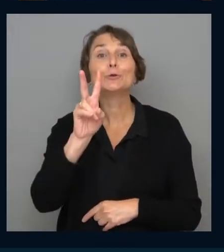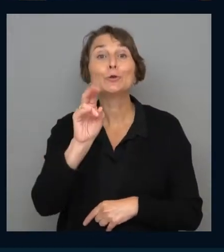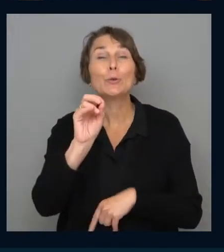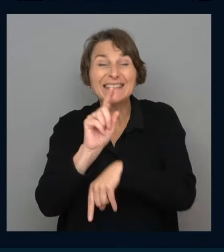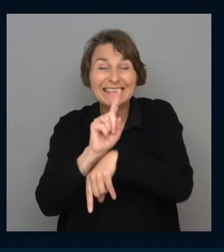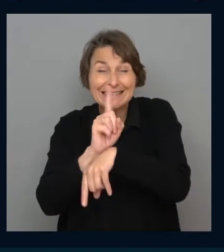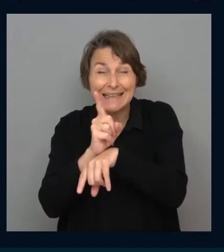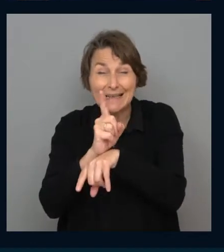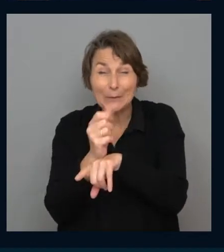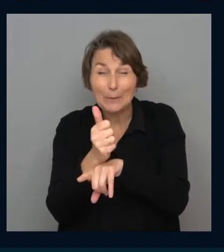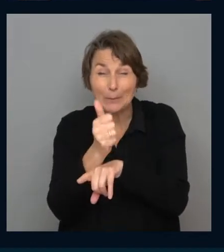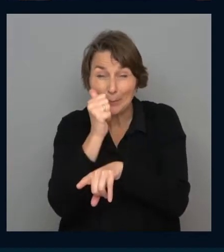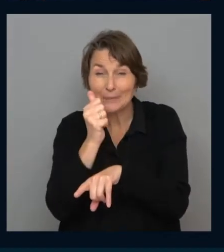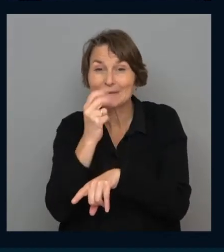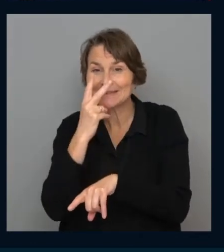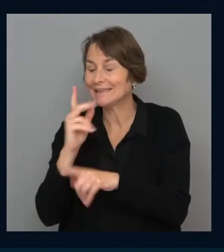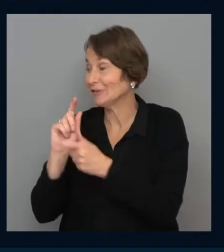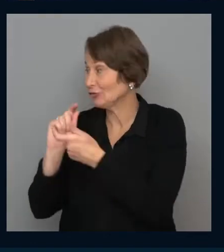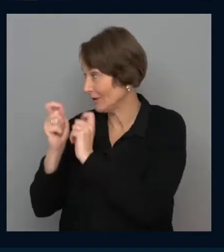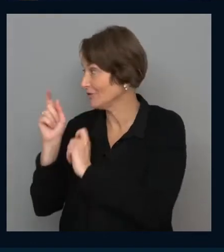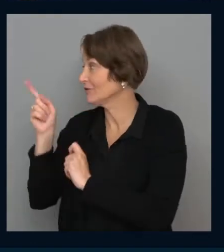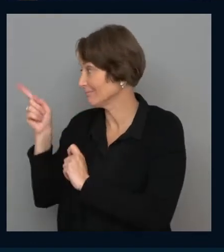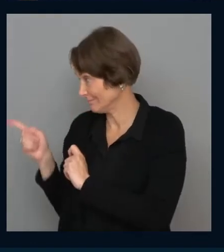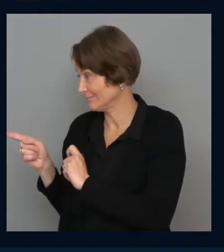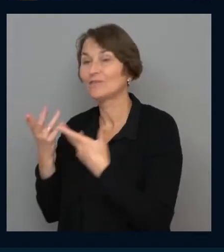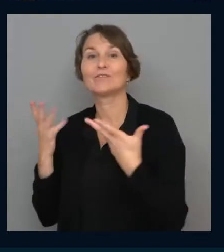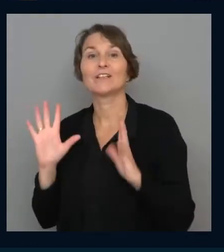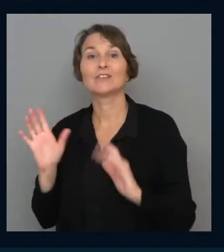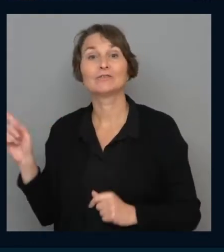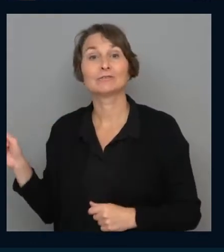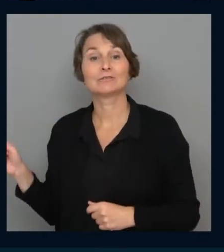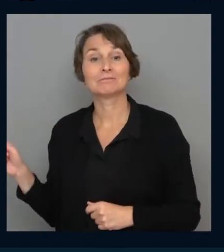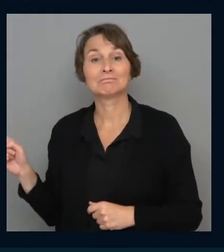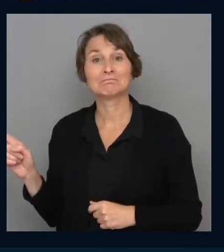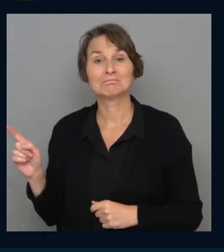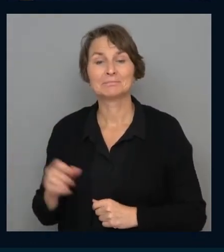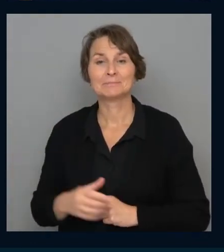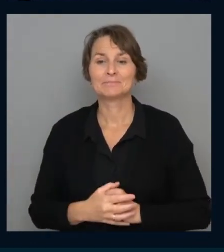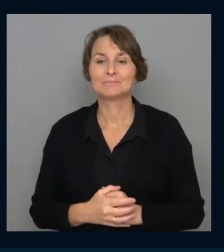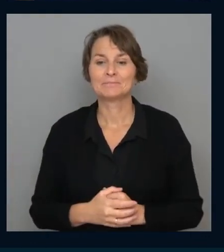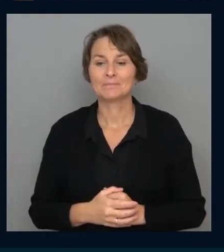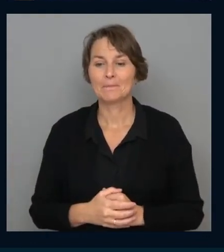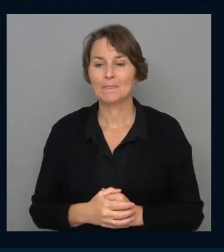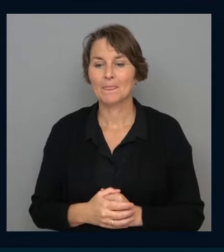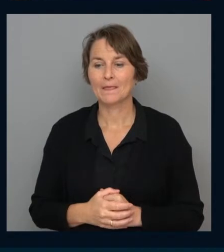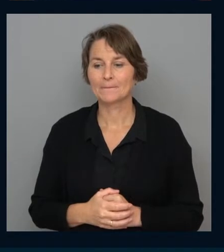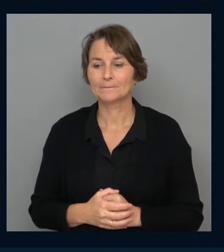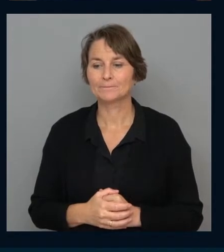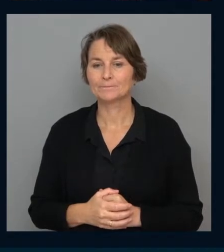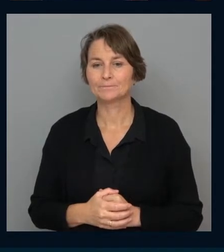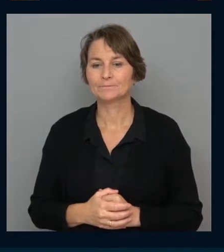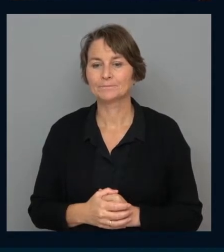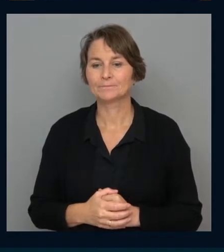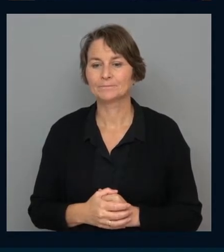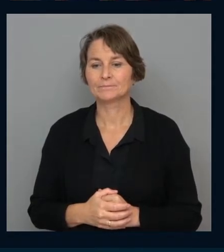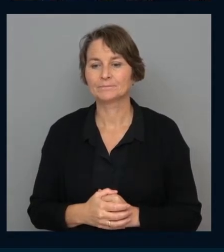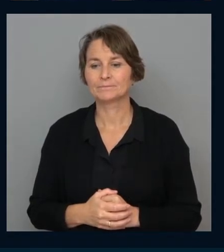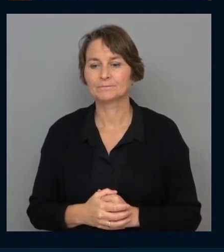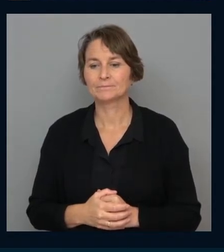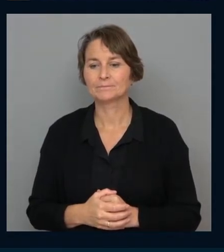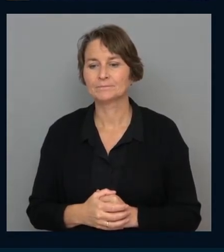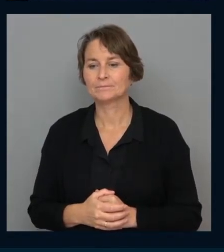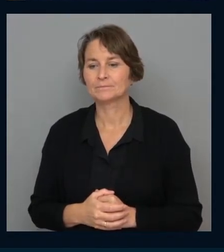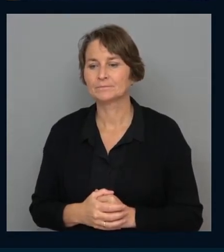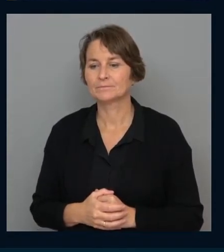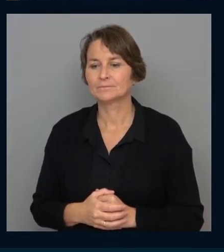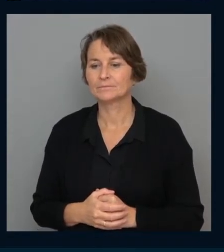change. Someone made a change to that code. Great. I can see that I've made change to my shipping here. Now, I want to get this code from